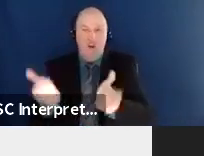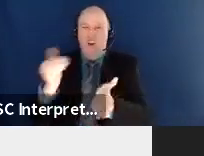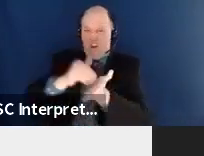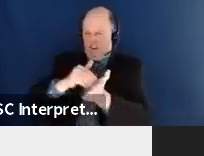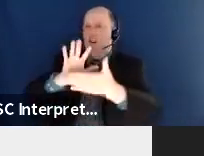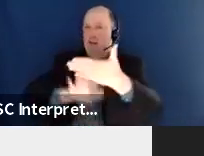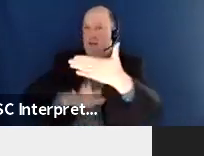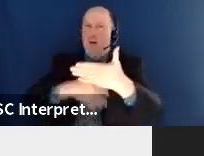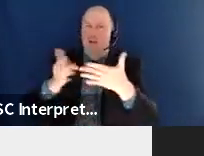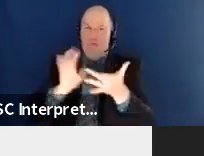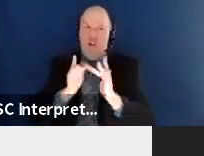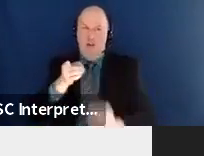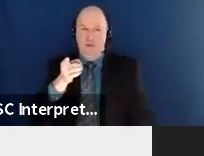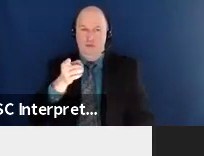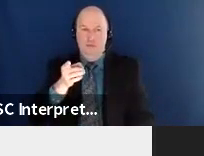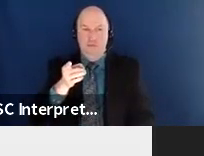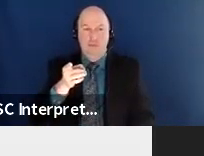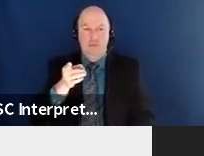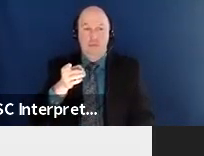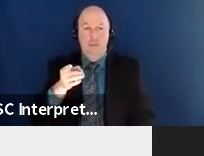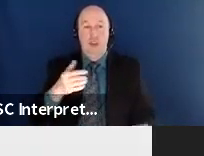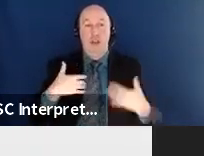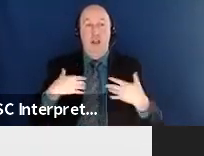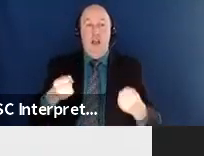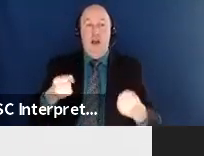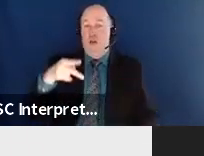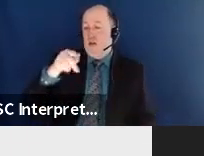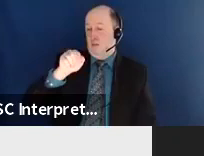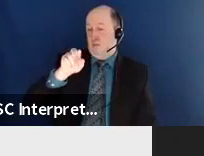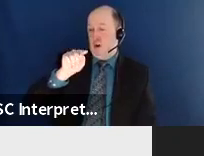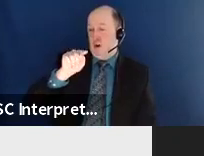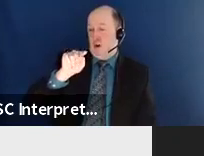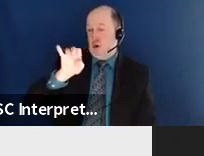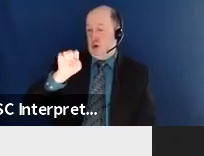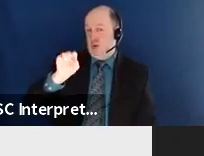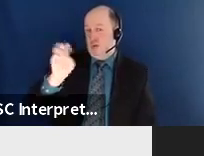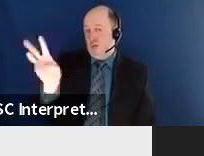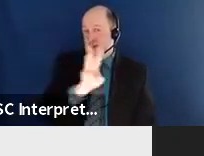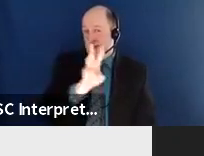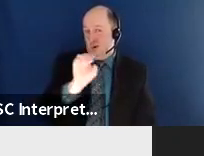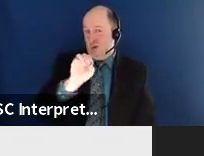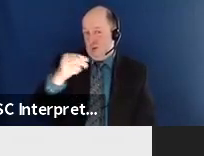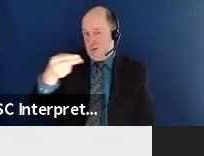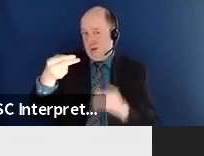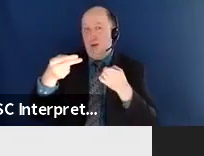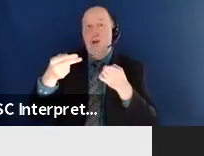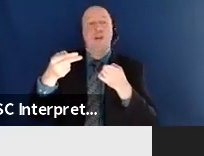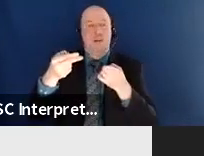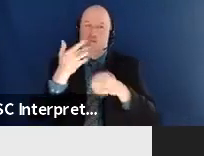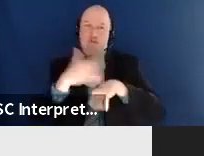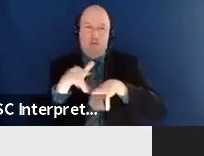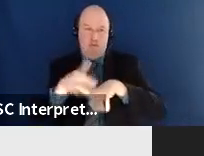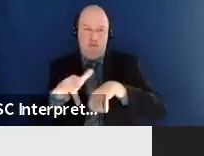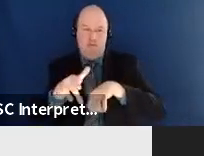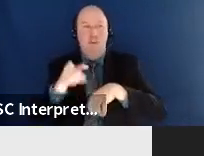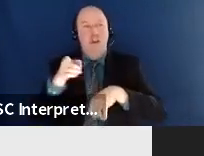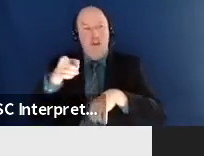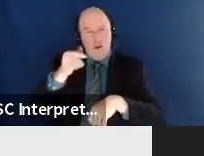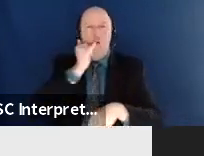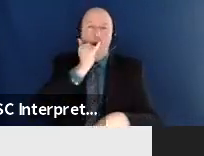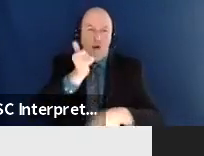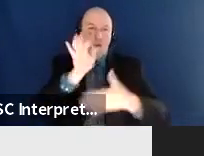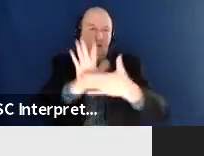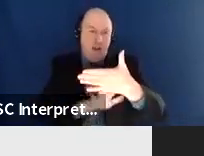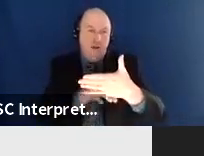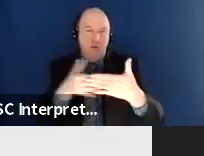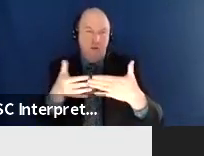online. Health Partners of Western Ohio has openings available as well. You just have to call and schedule.